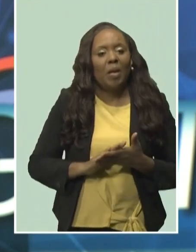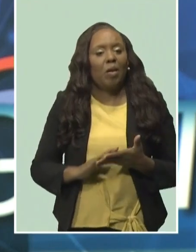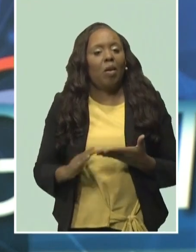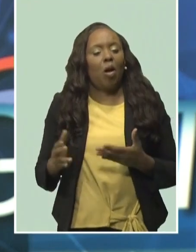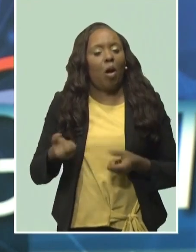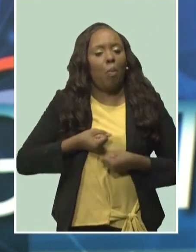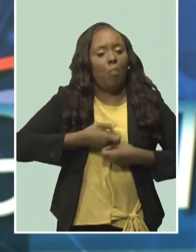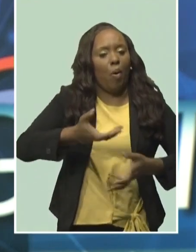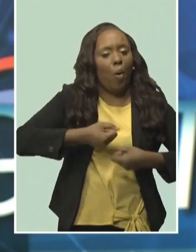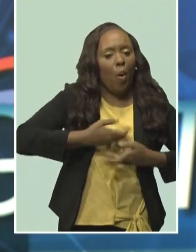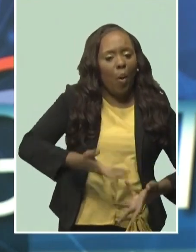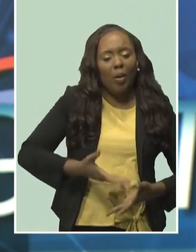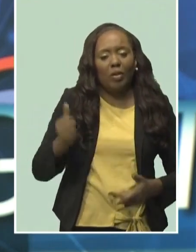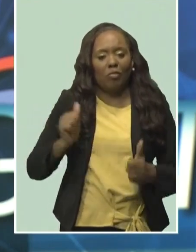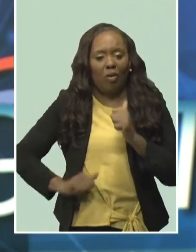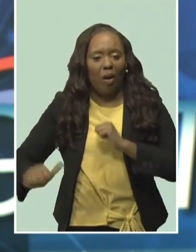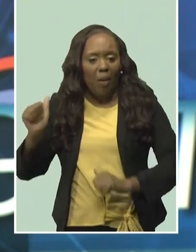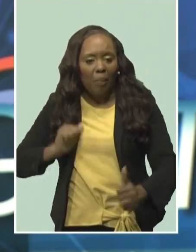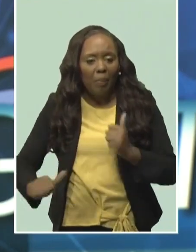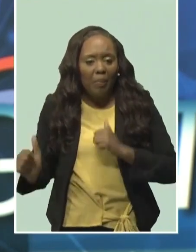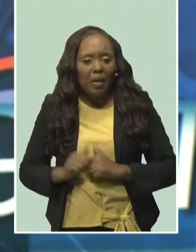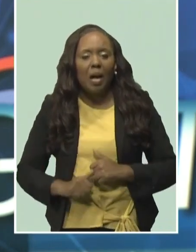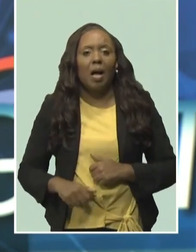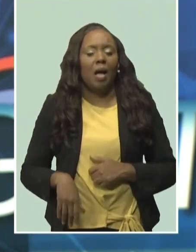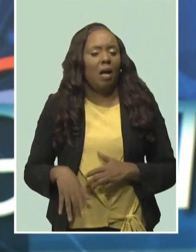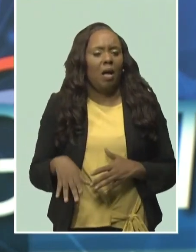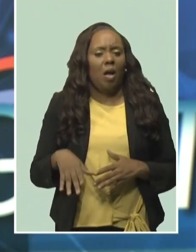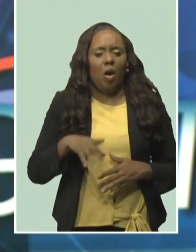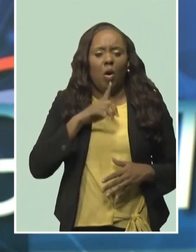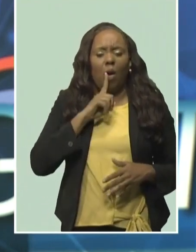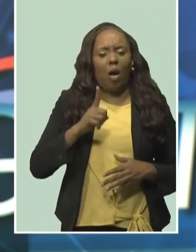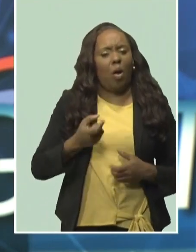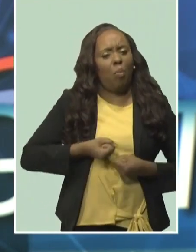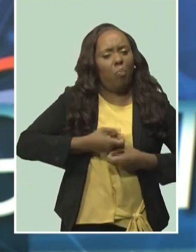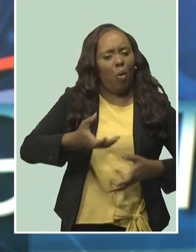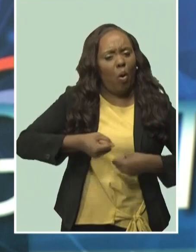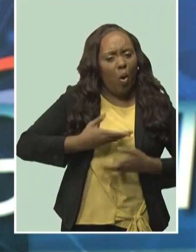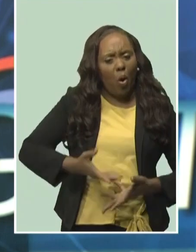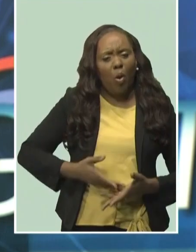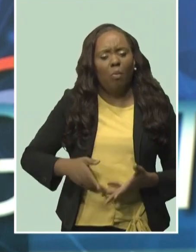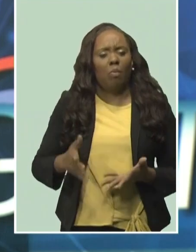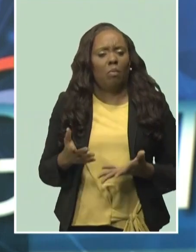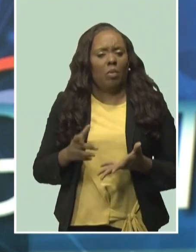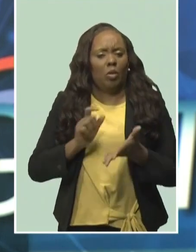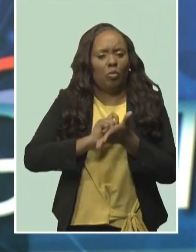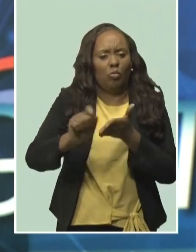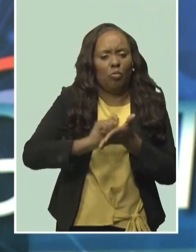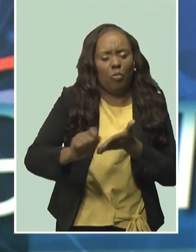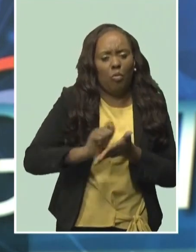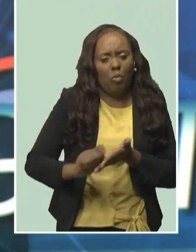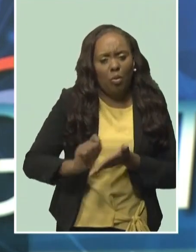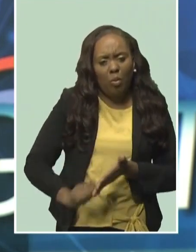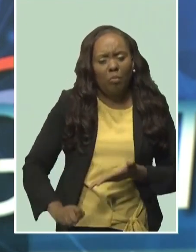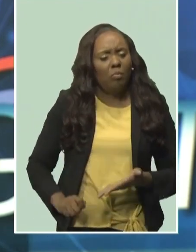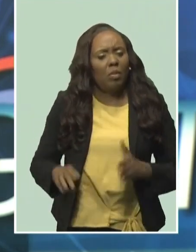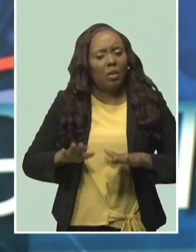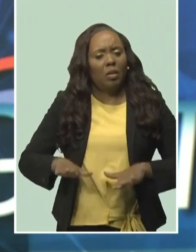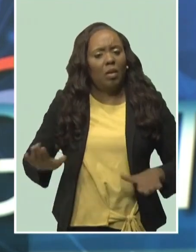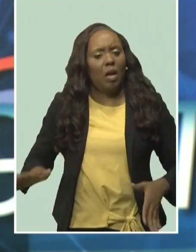with props in hand. The Pontifications and Poetry competition by the Ministry of Education allowed the children to give